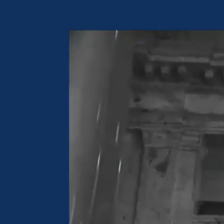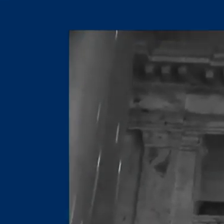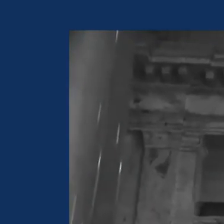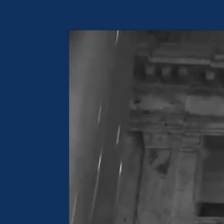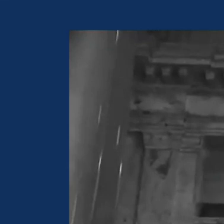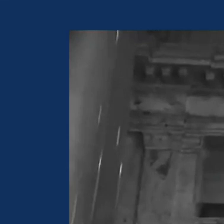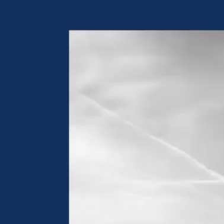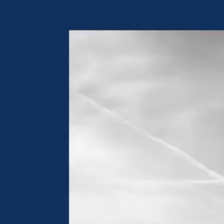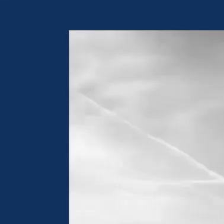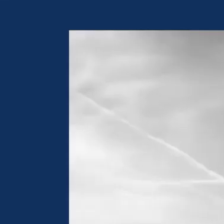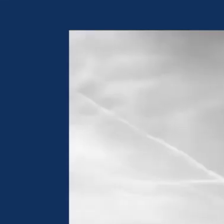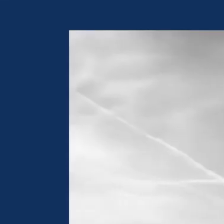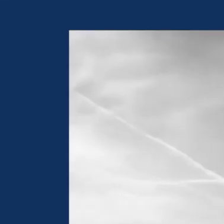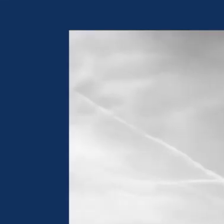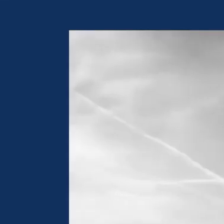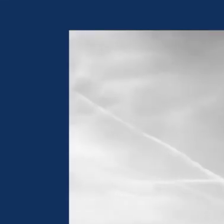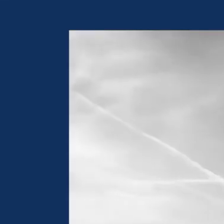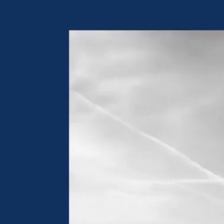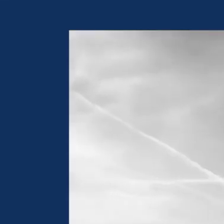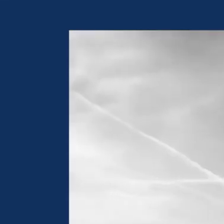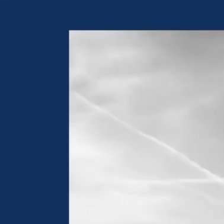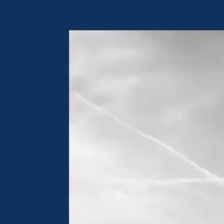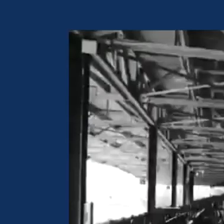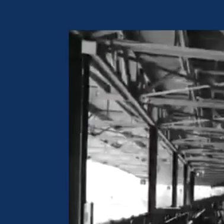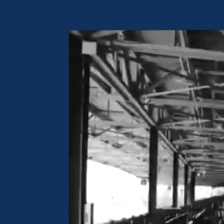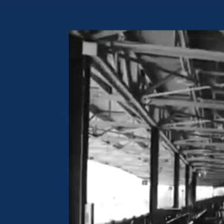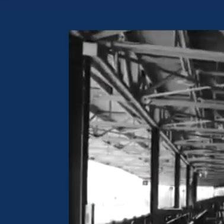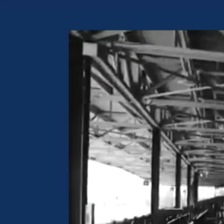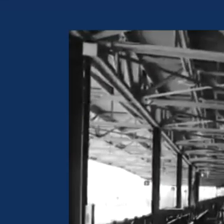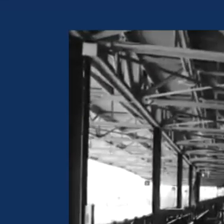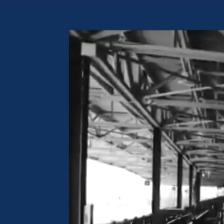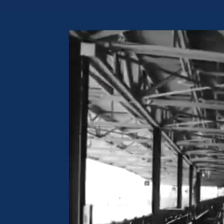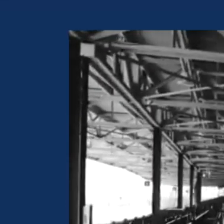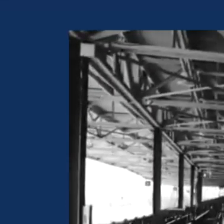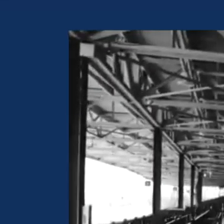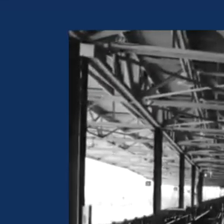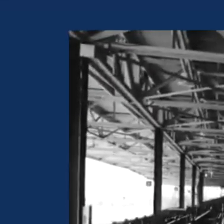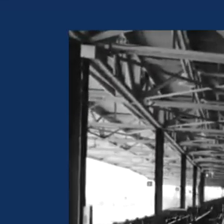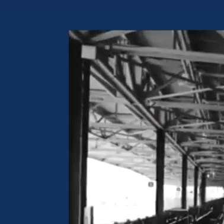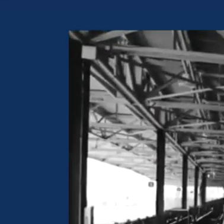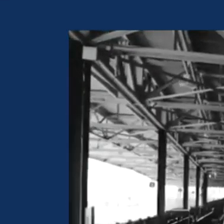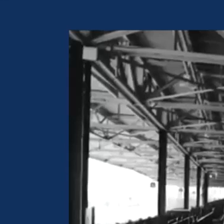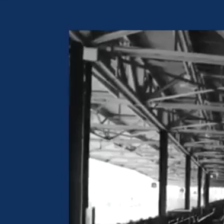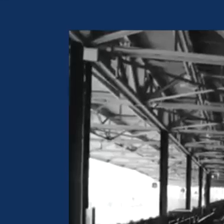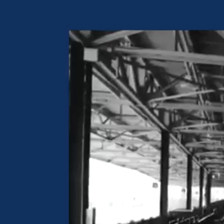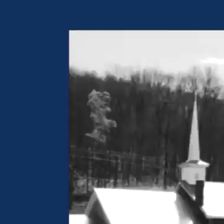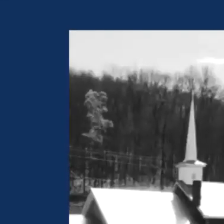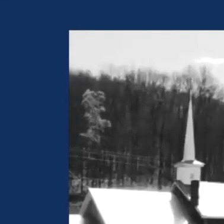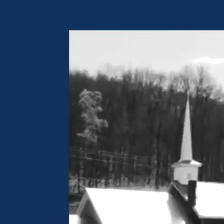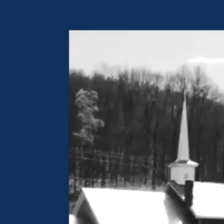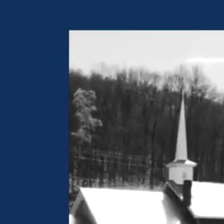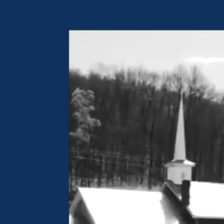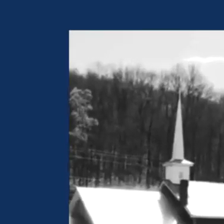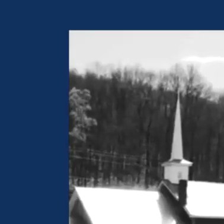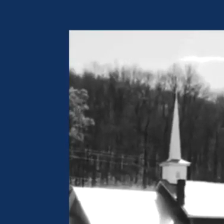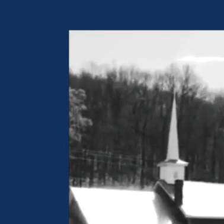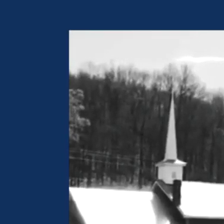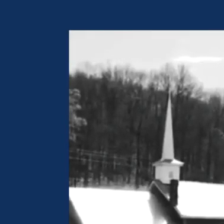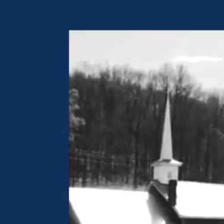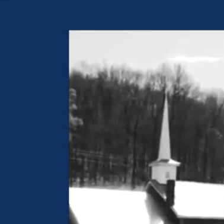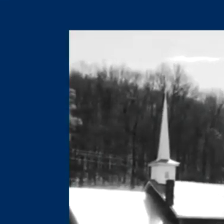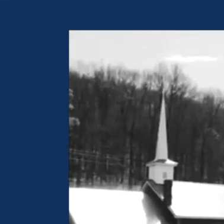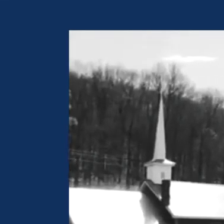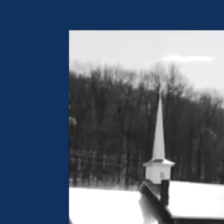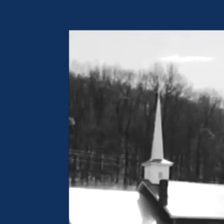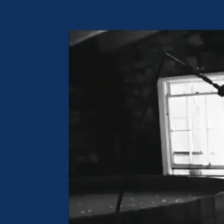legends, born to run and celebrate the win. For a state built